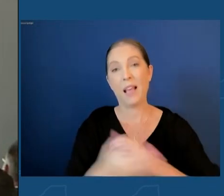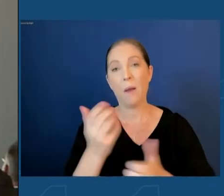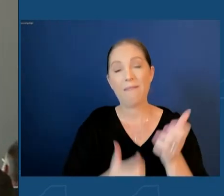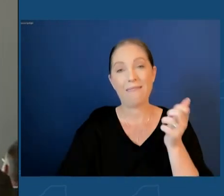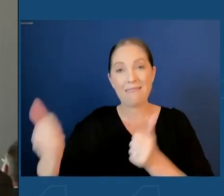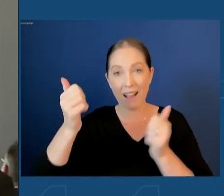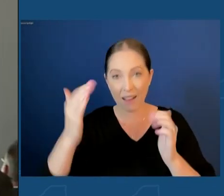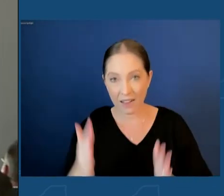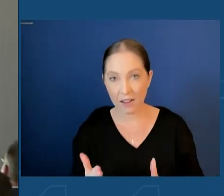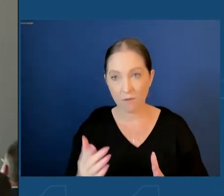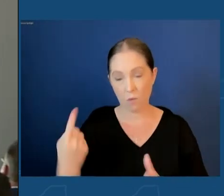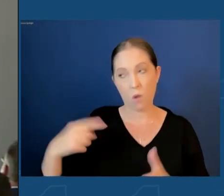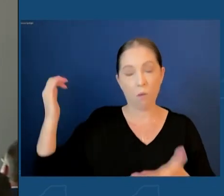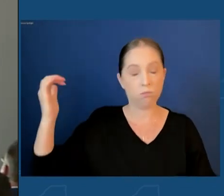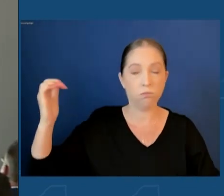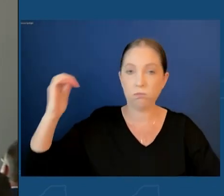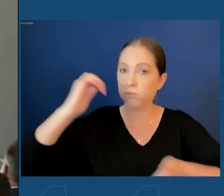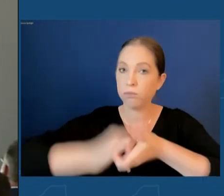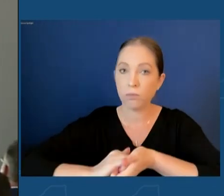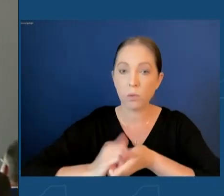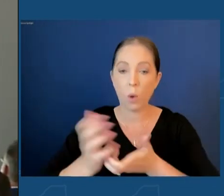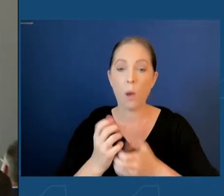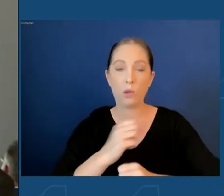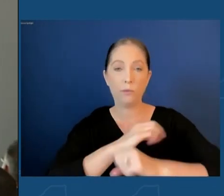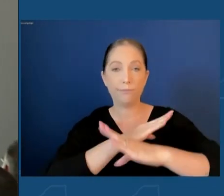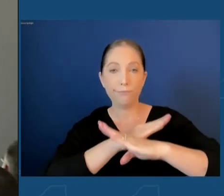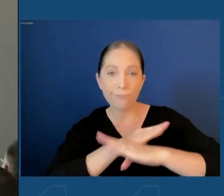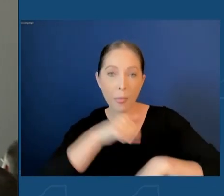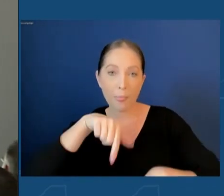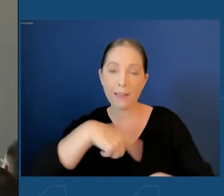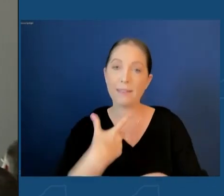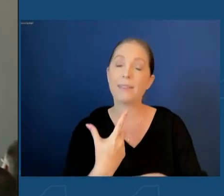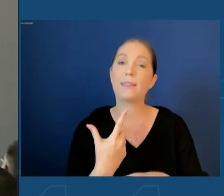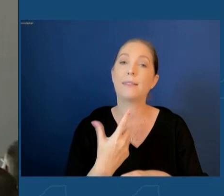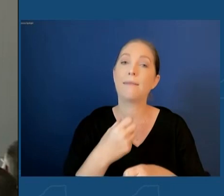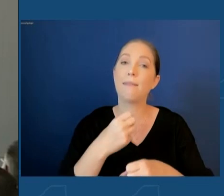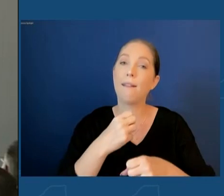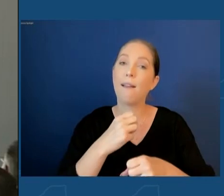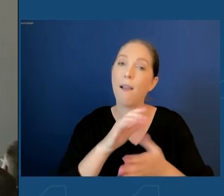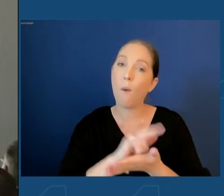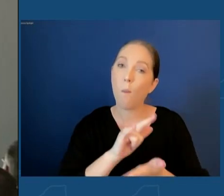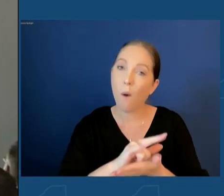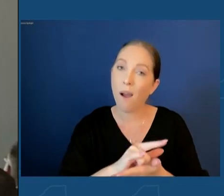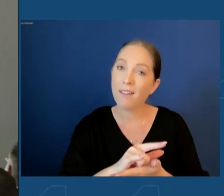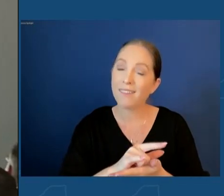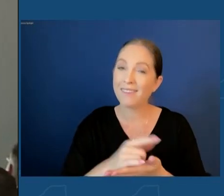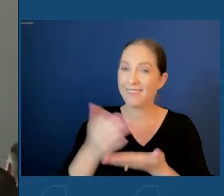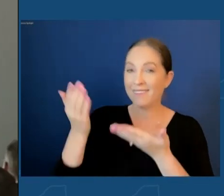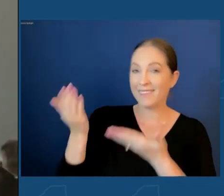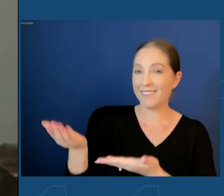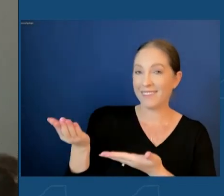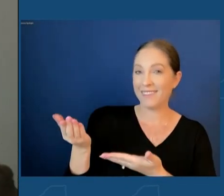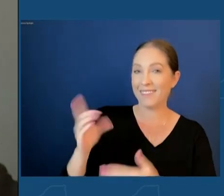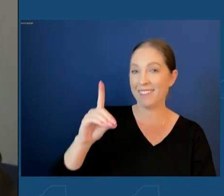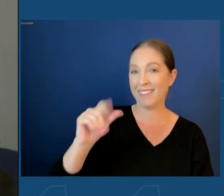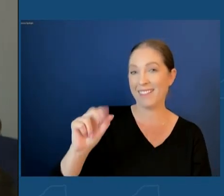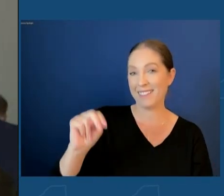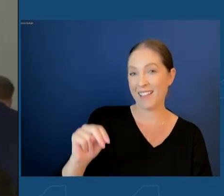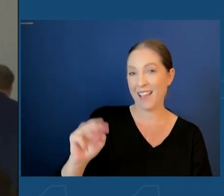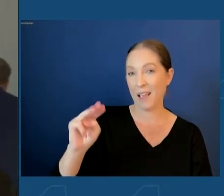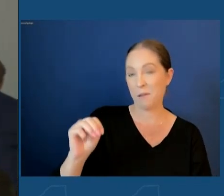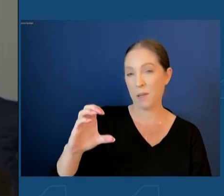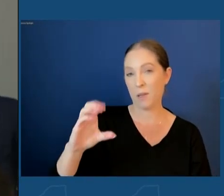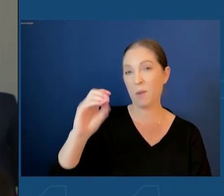in partnership with us to protect this airport, enhance it, and make it better than ever before. Ladies and gentlemen, our county executive, Dan McCoy.